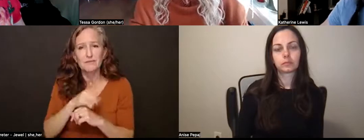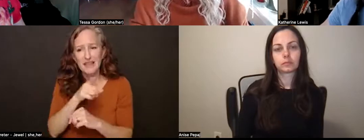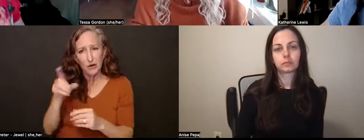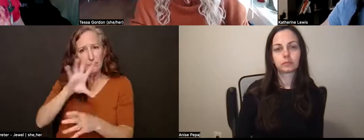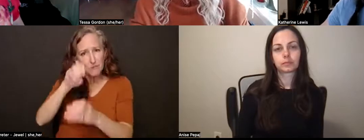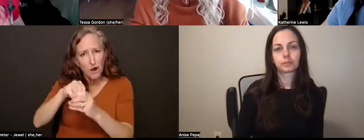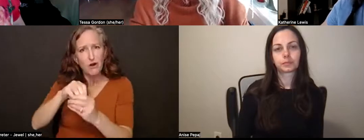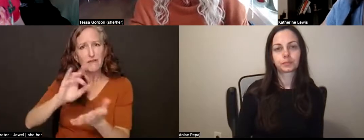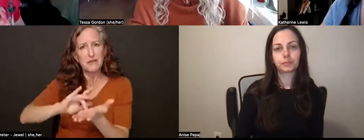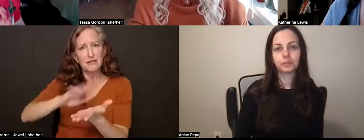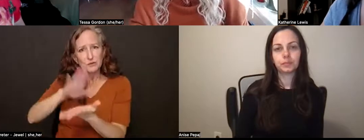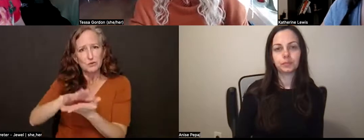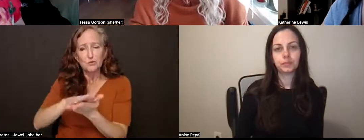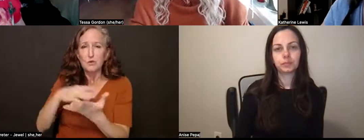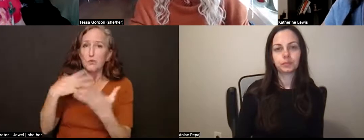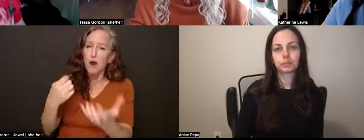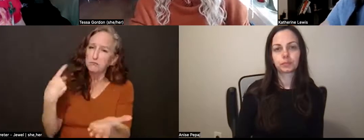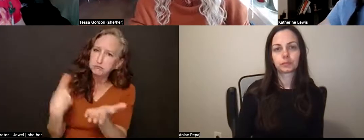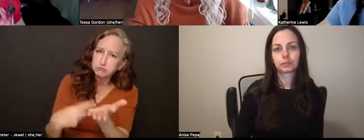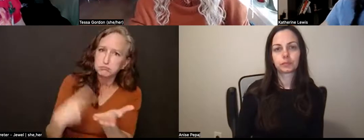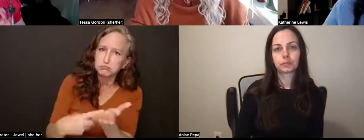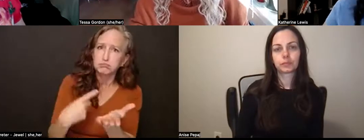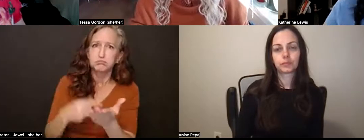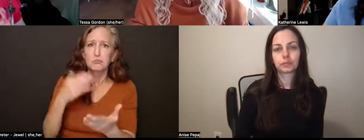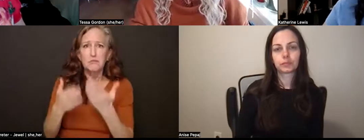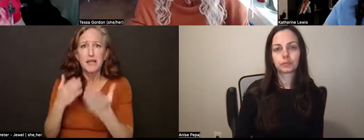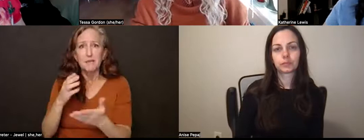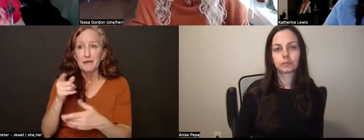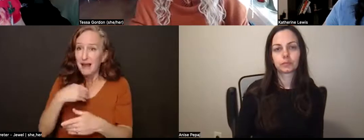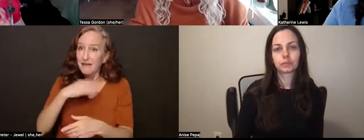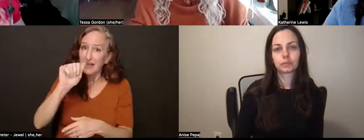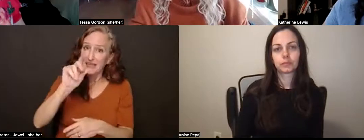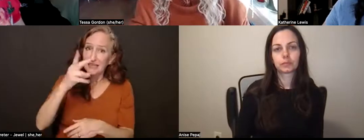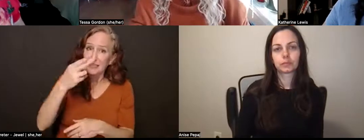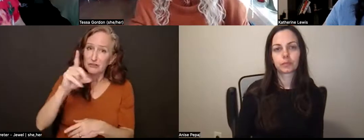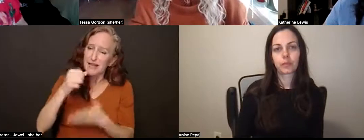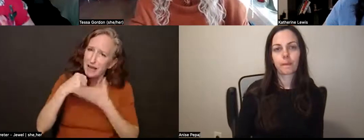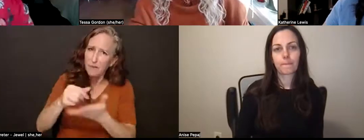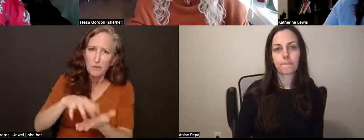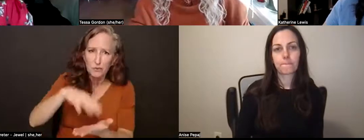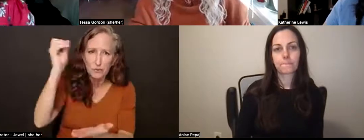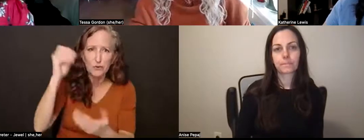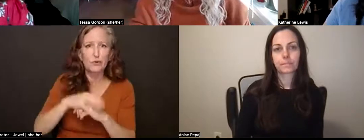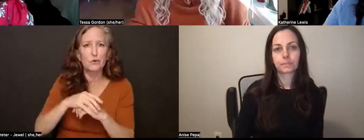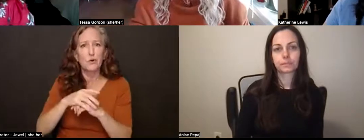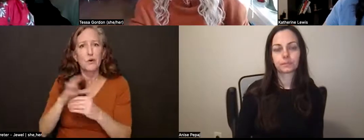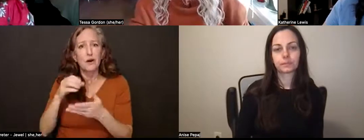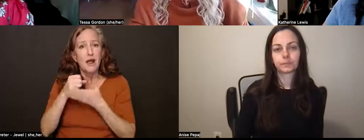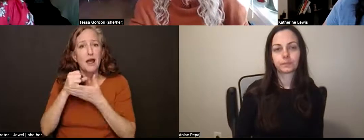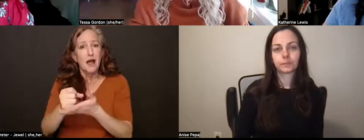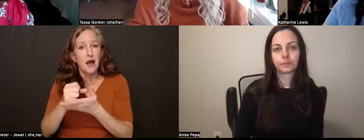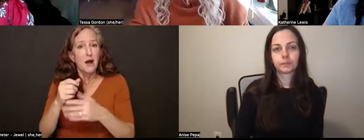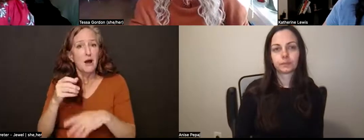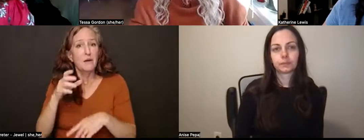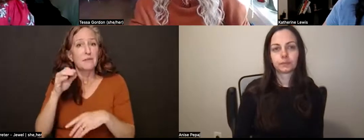could help them if it was learn better if they have ADHD. And I wanted to get prepared for their clerkships if they were somebody who was ambulating